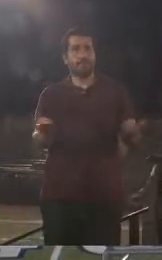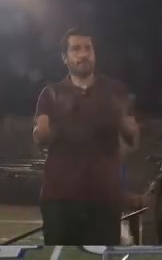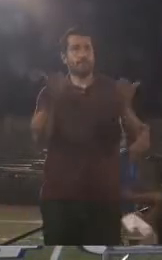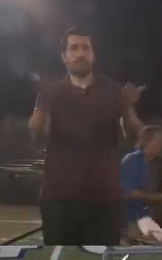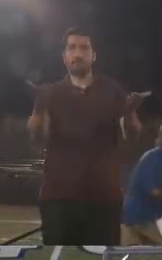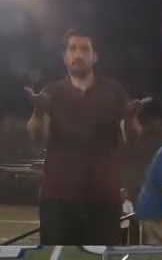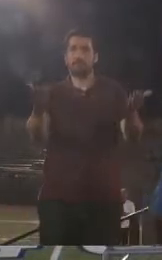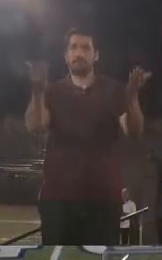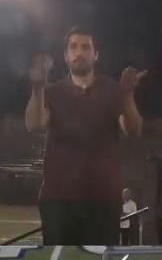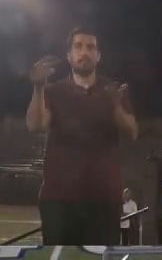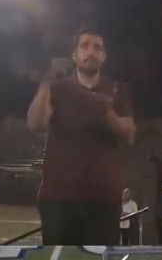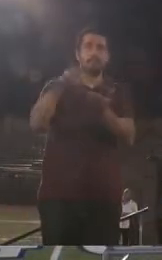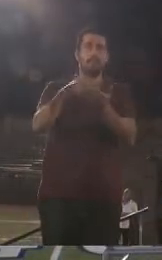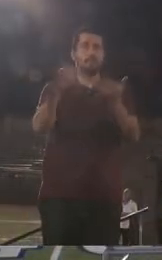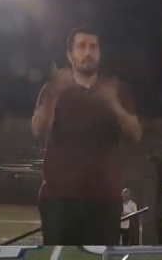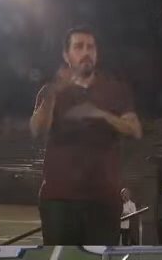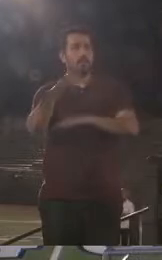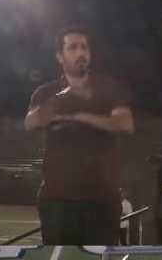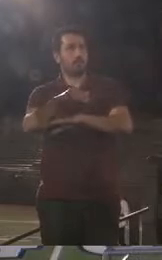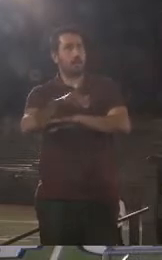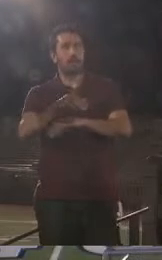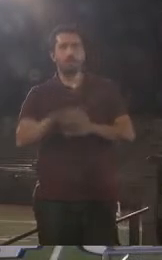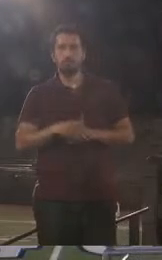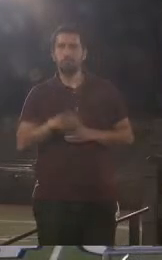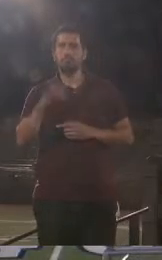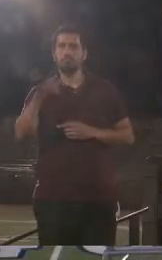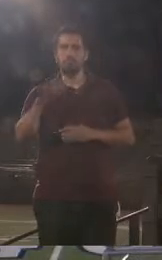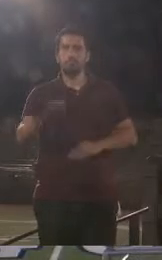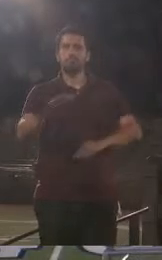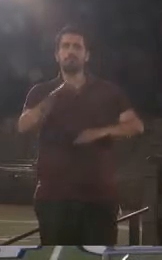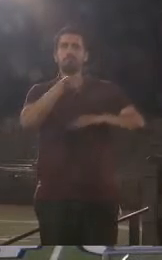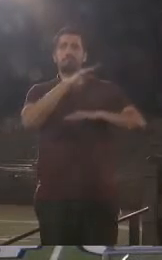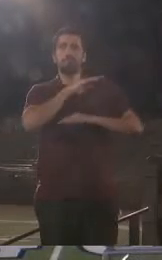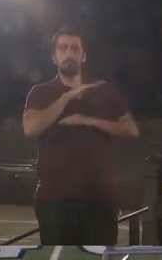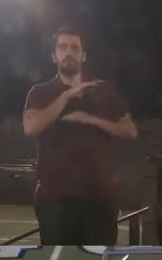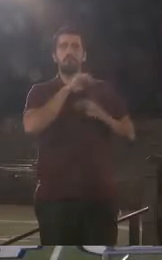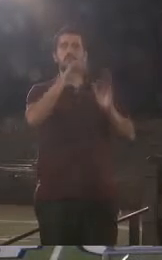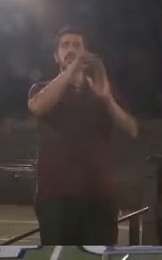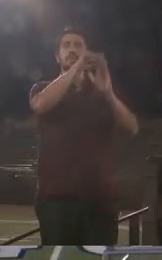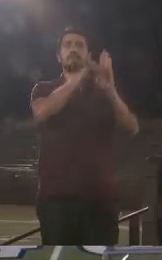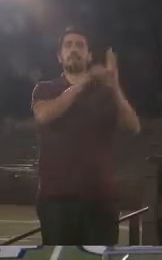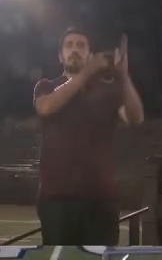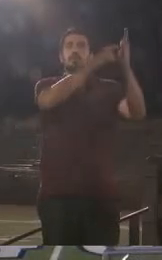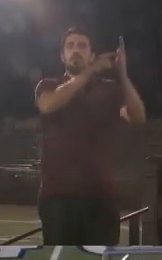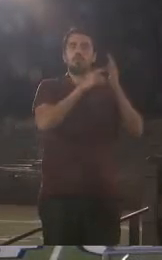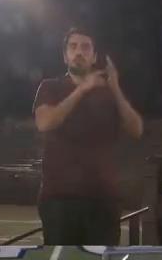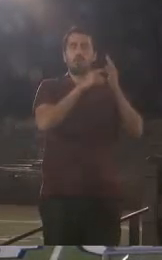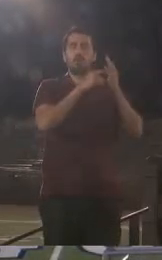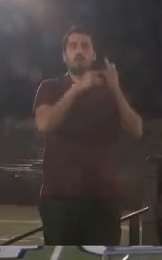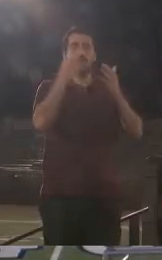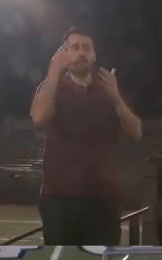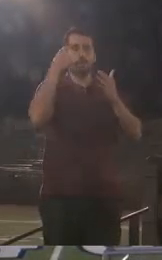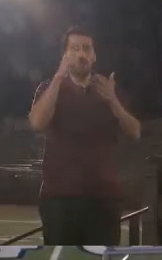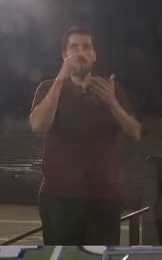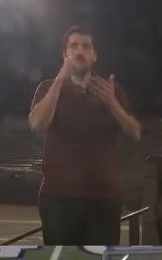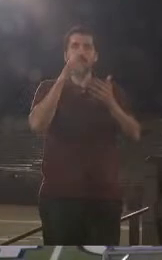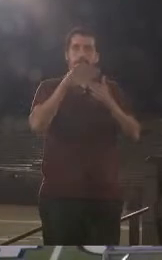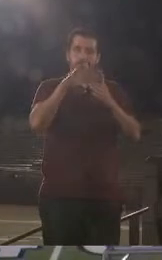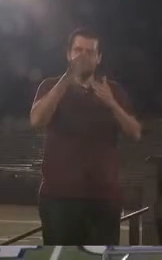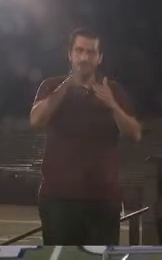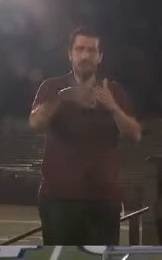you this evening have met the state requirements for the completion of high